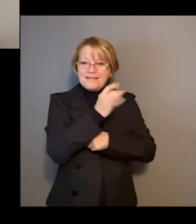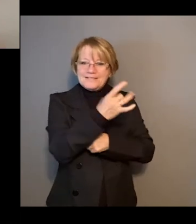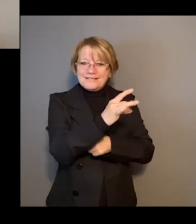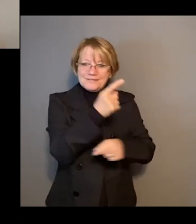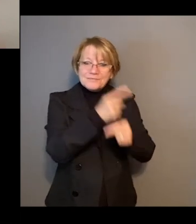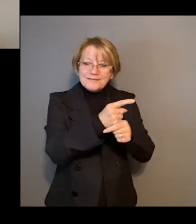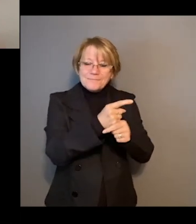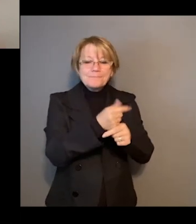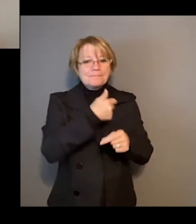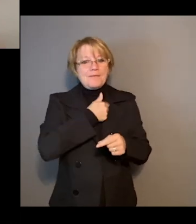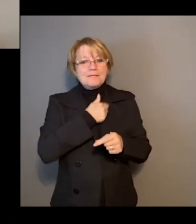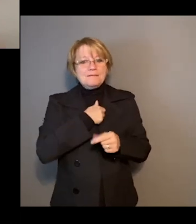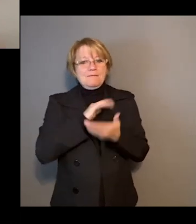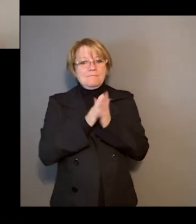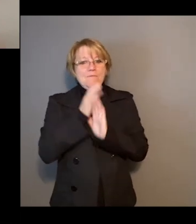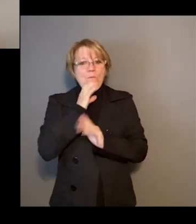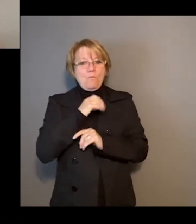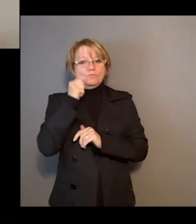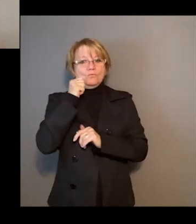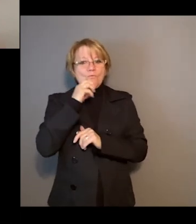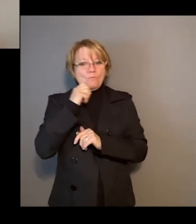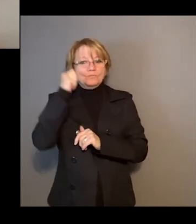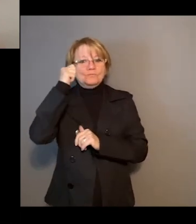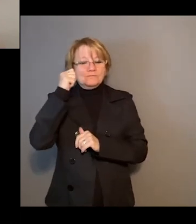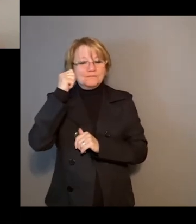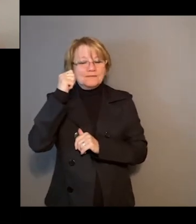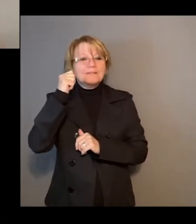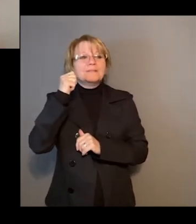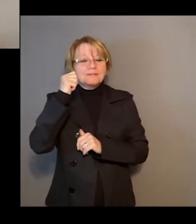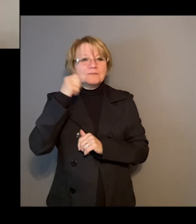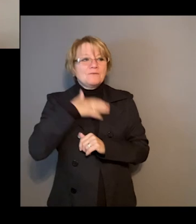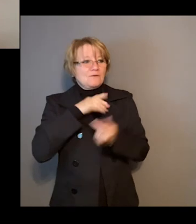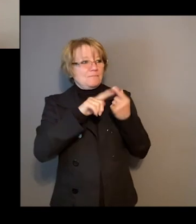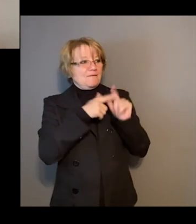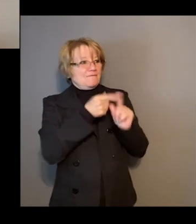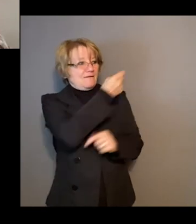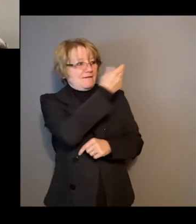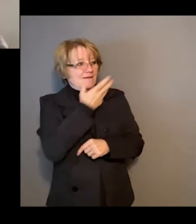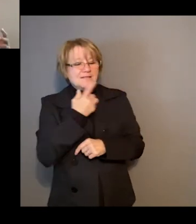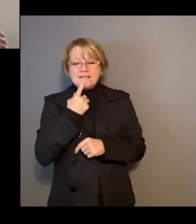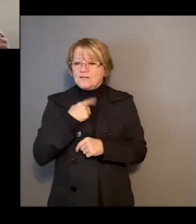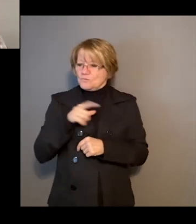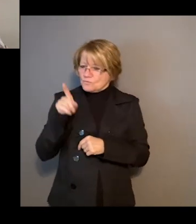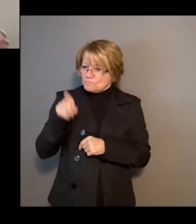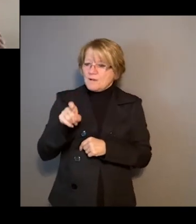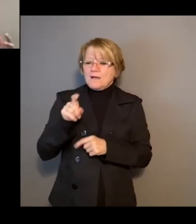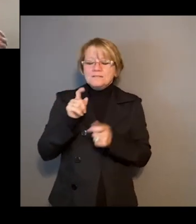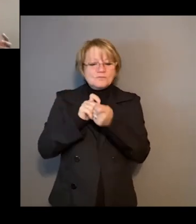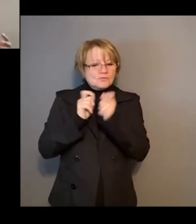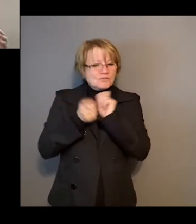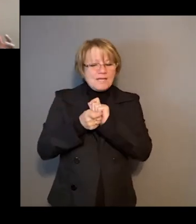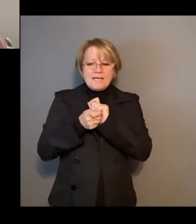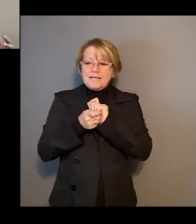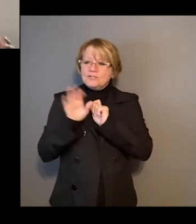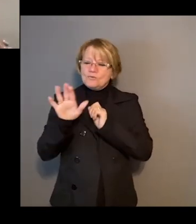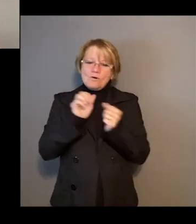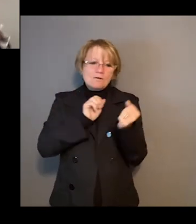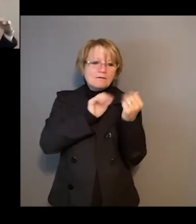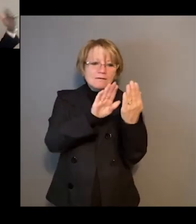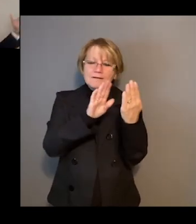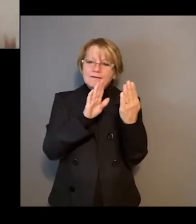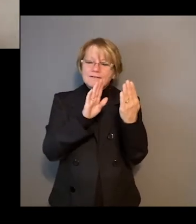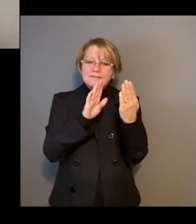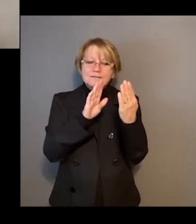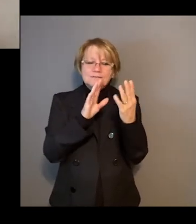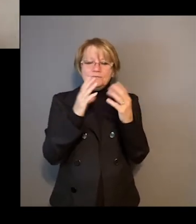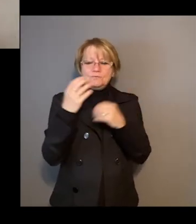18. And so what he said to me is that he constantly has to change his approach when he's talking to 18-year-old students, because